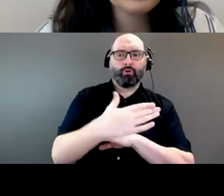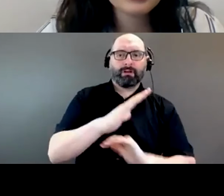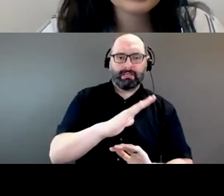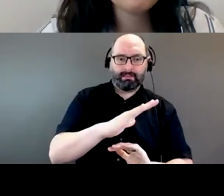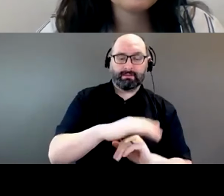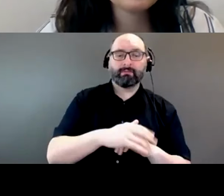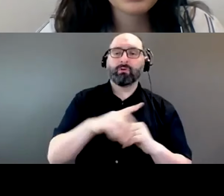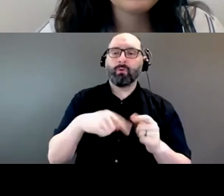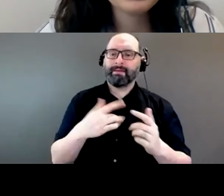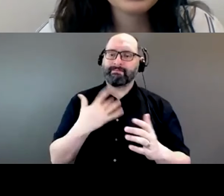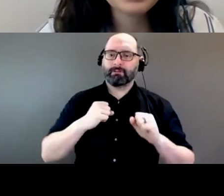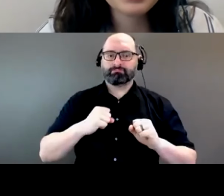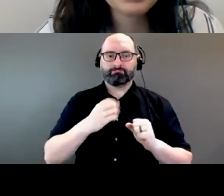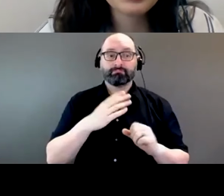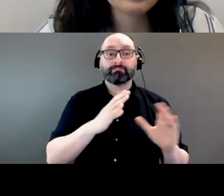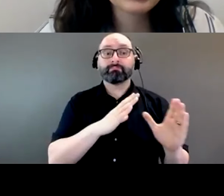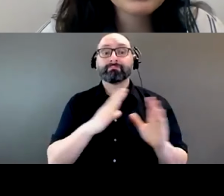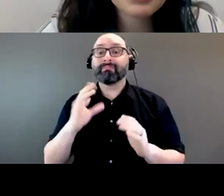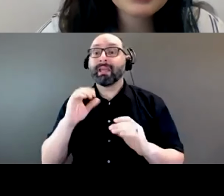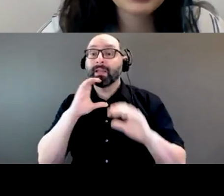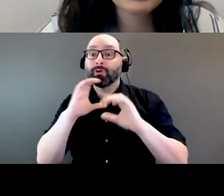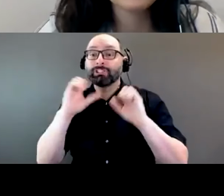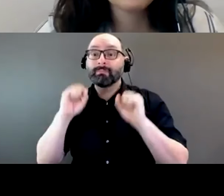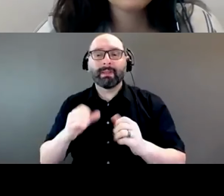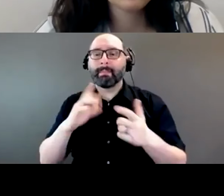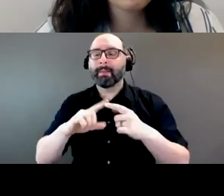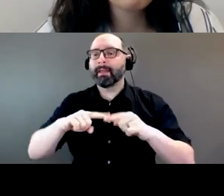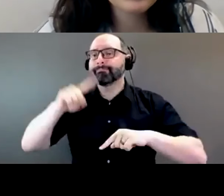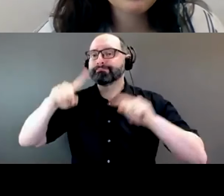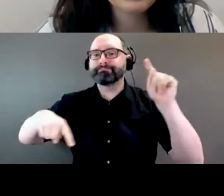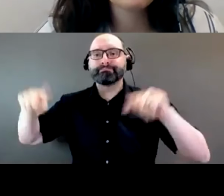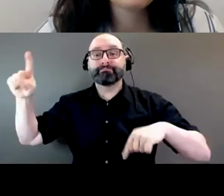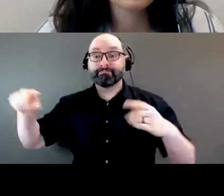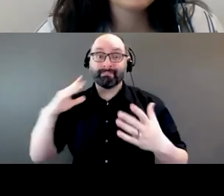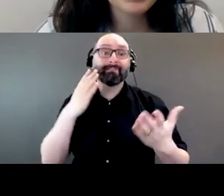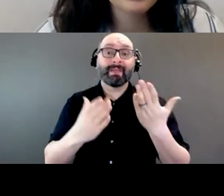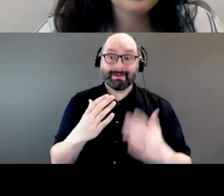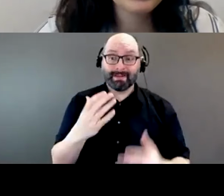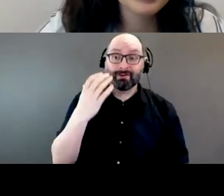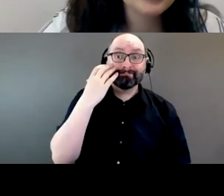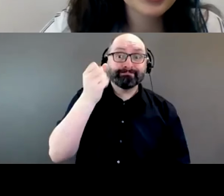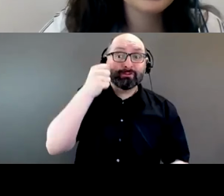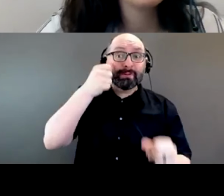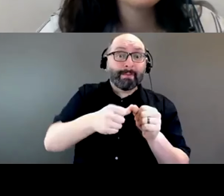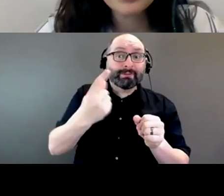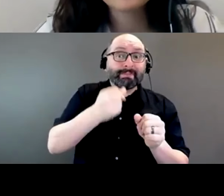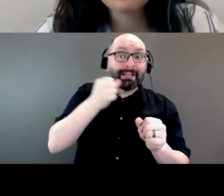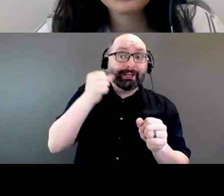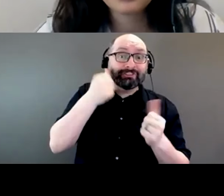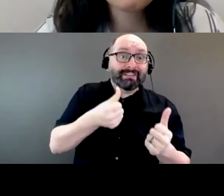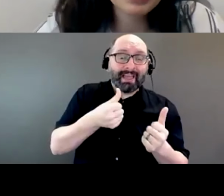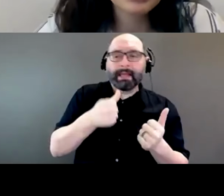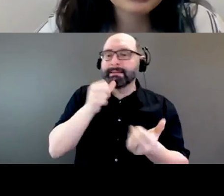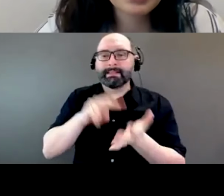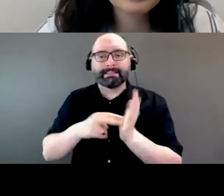And communication abilities might be inconsistent. So just because somebody could remember something or could say something yesterday doesn't